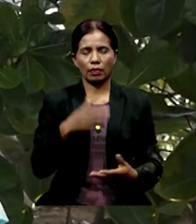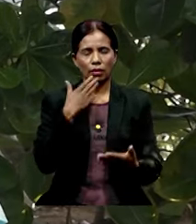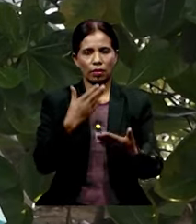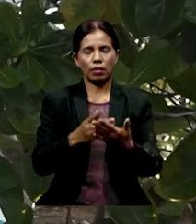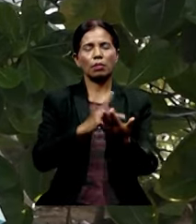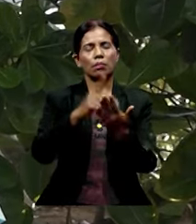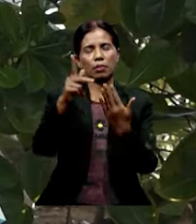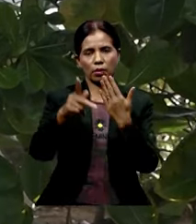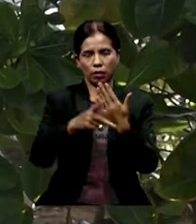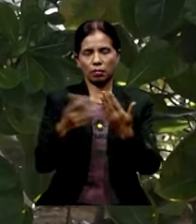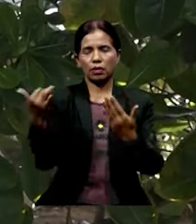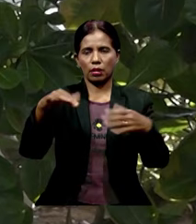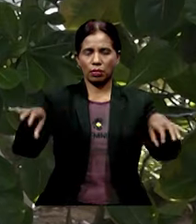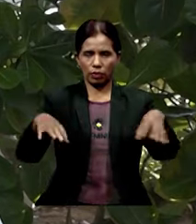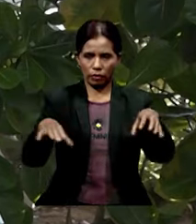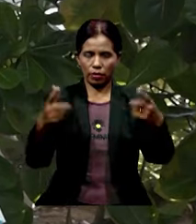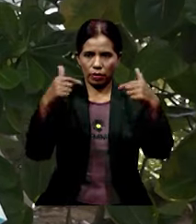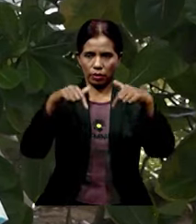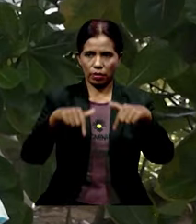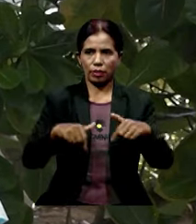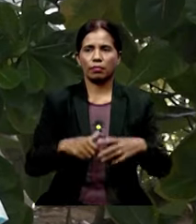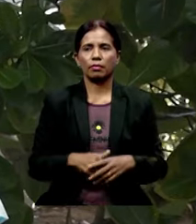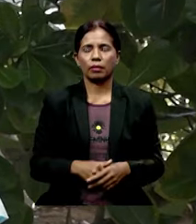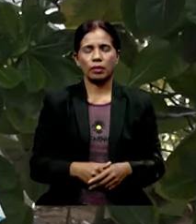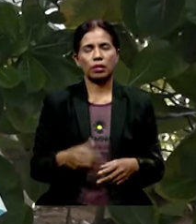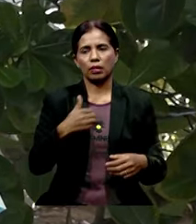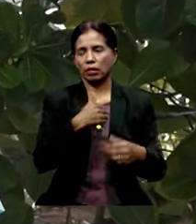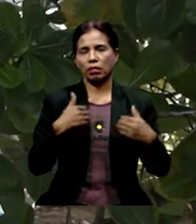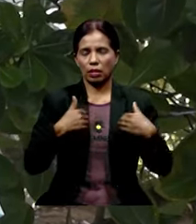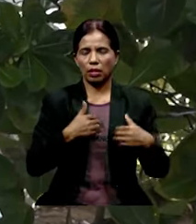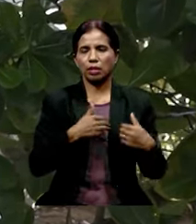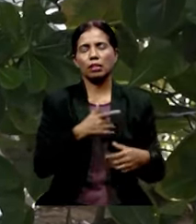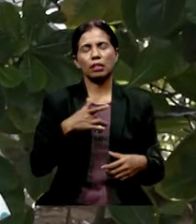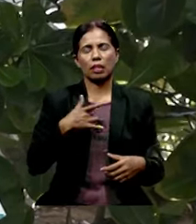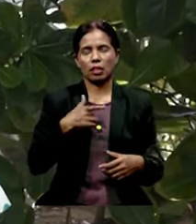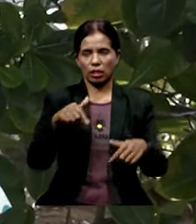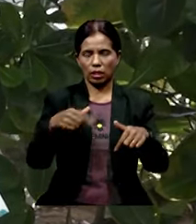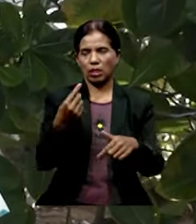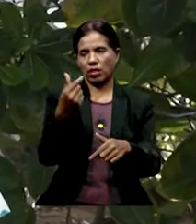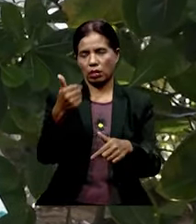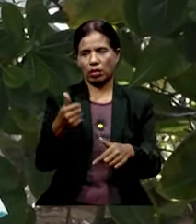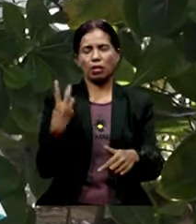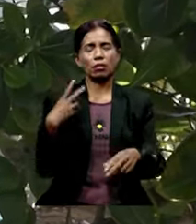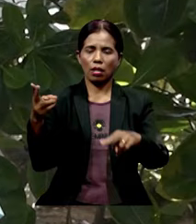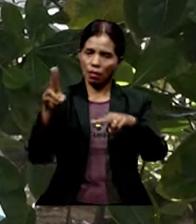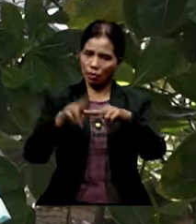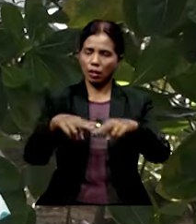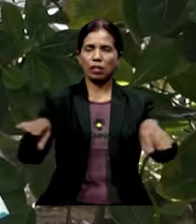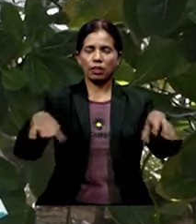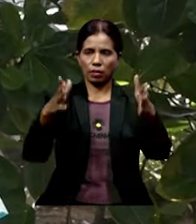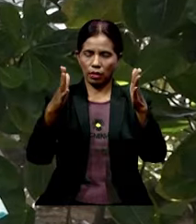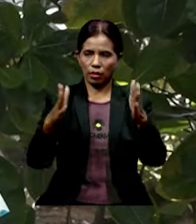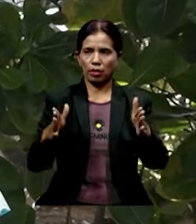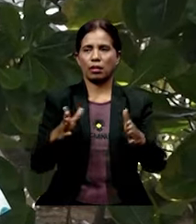program for both our countries. I see very few issues. I think that we're putting more and more resources into